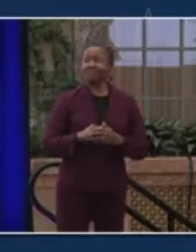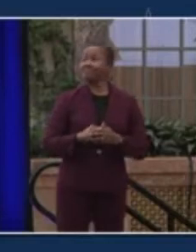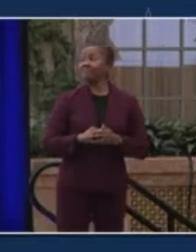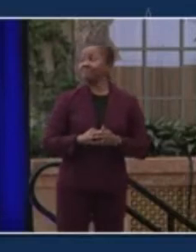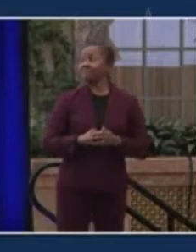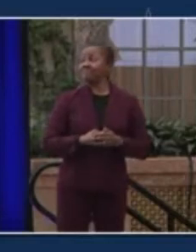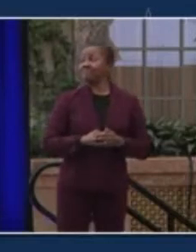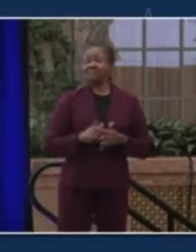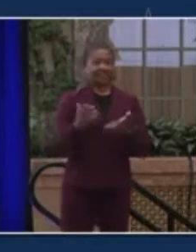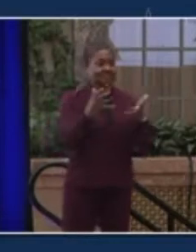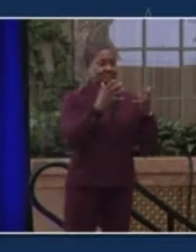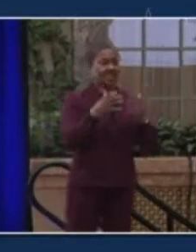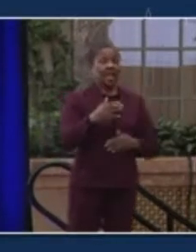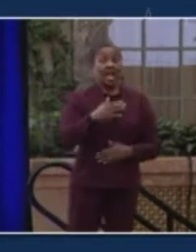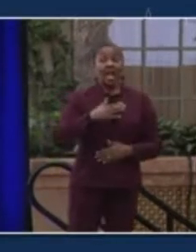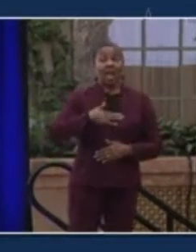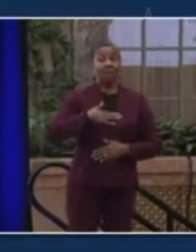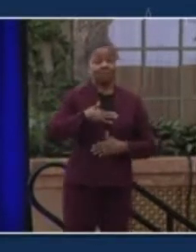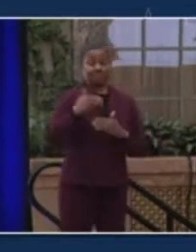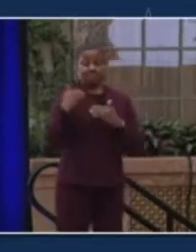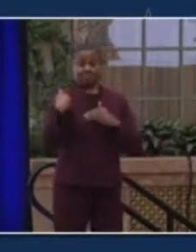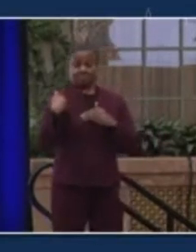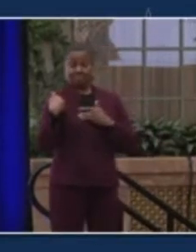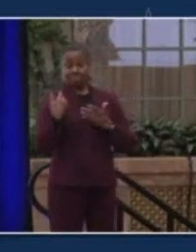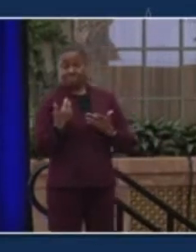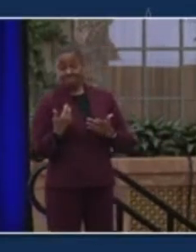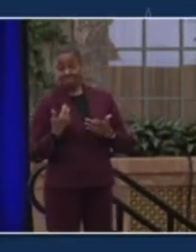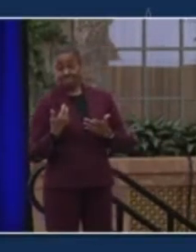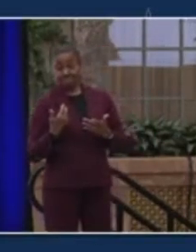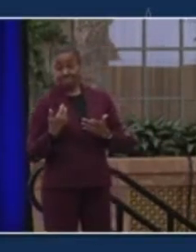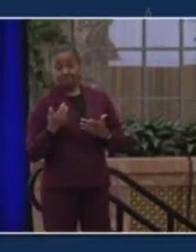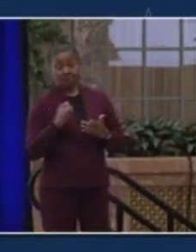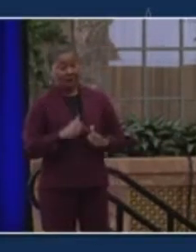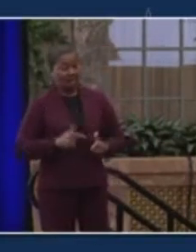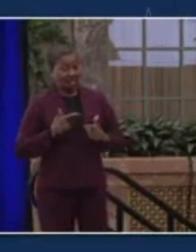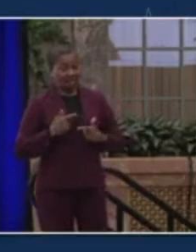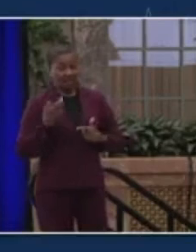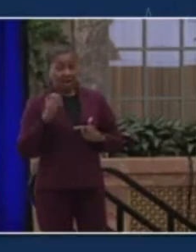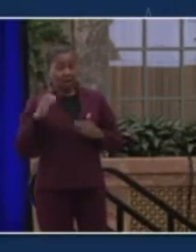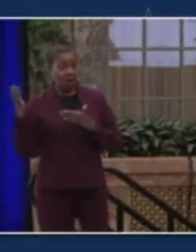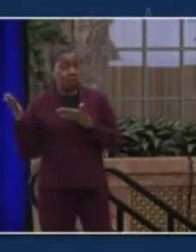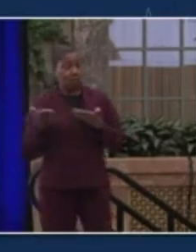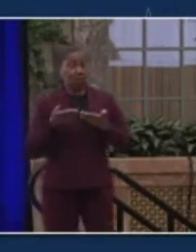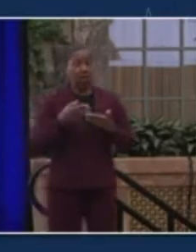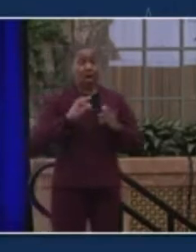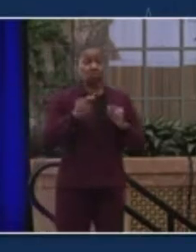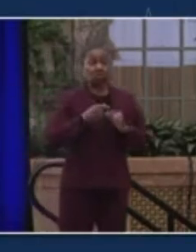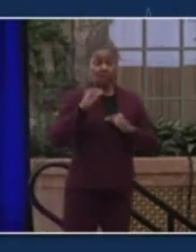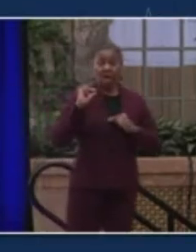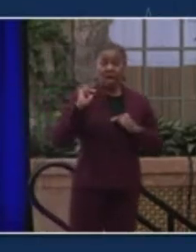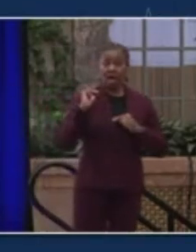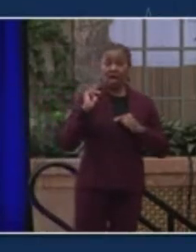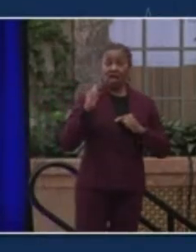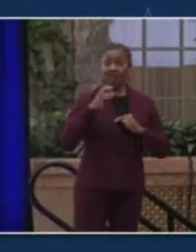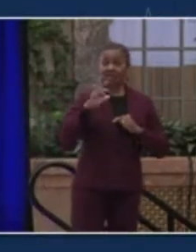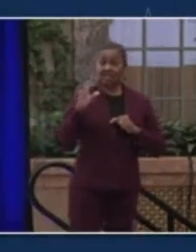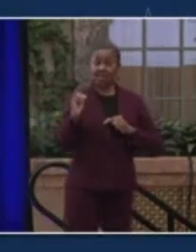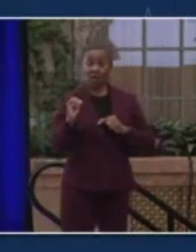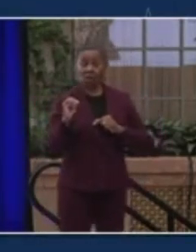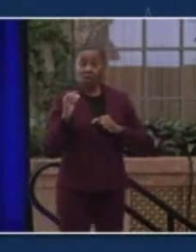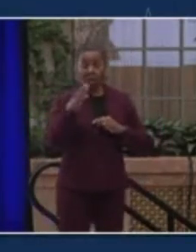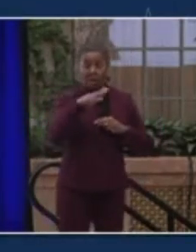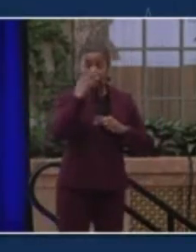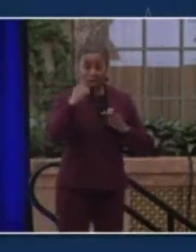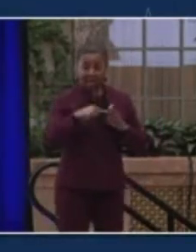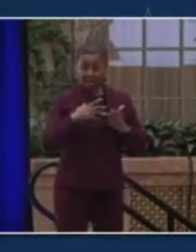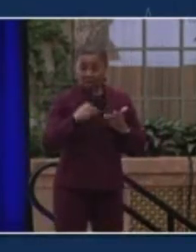In my part of town, Harold brought a group of Latino, blacks, and